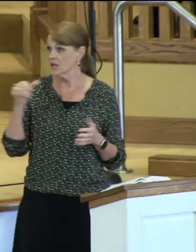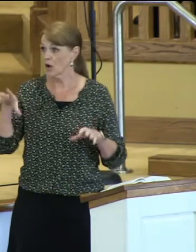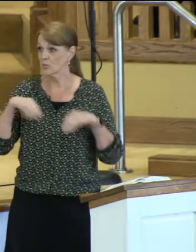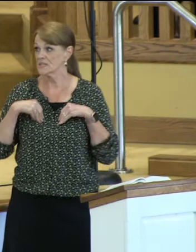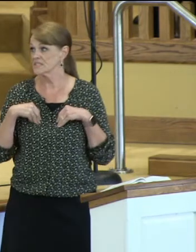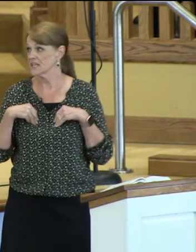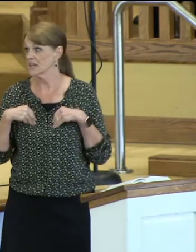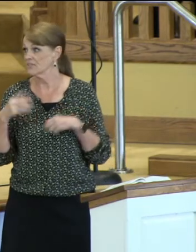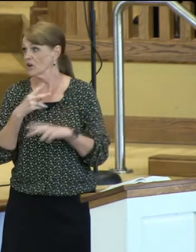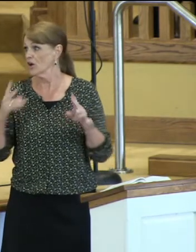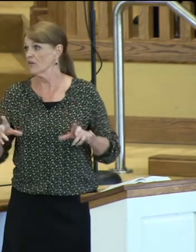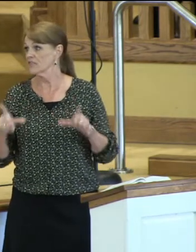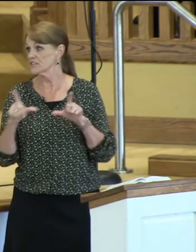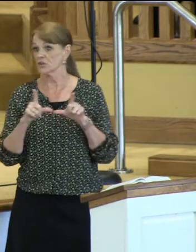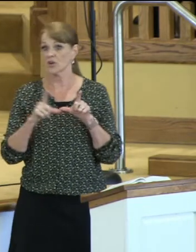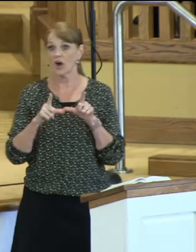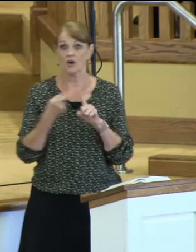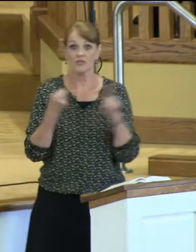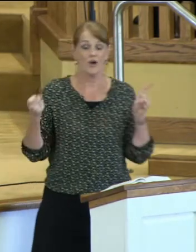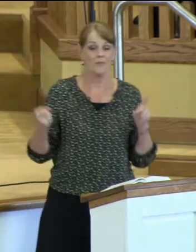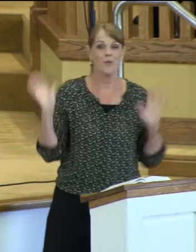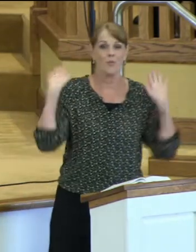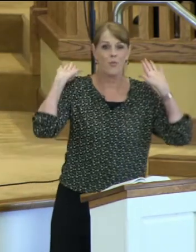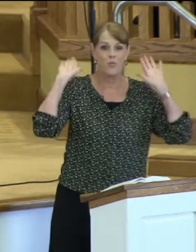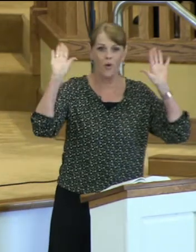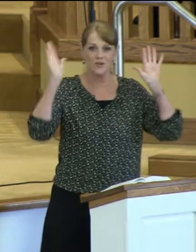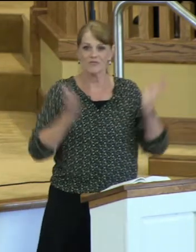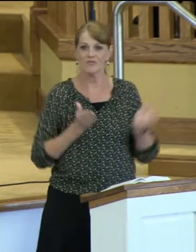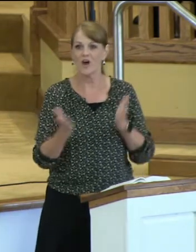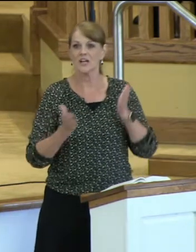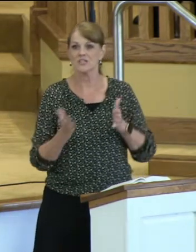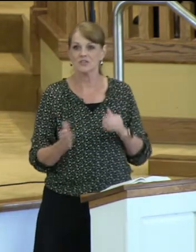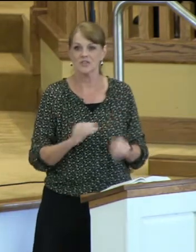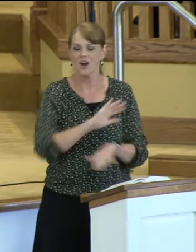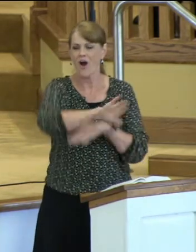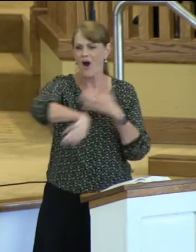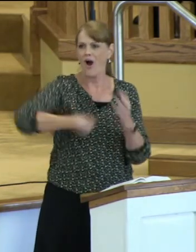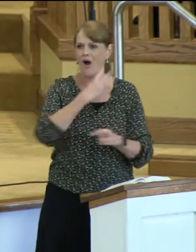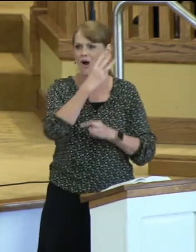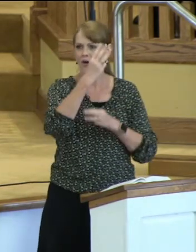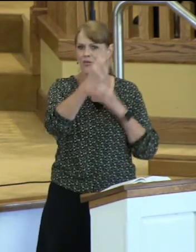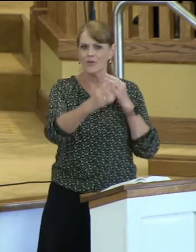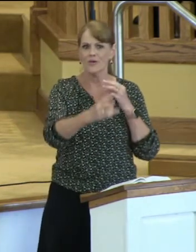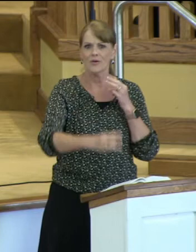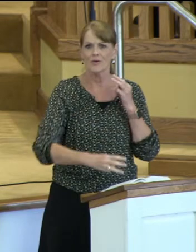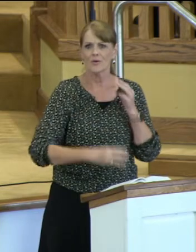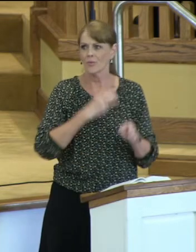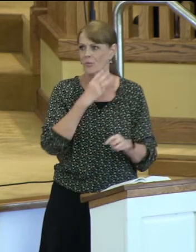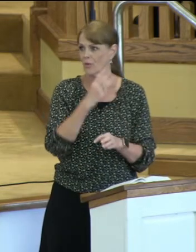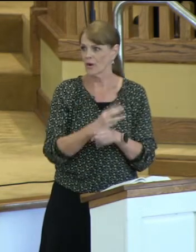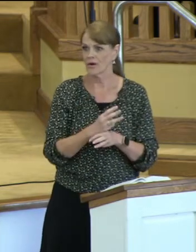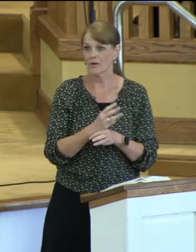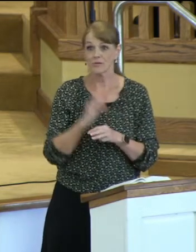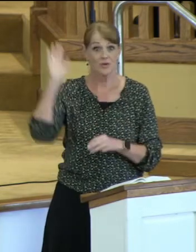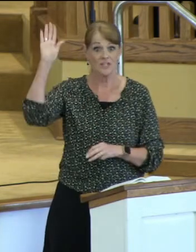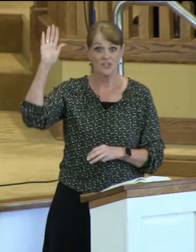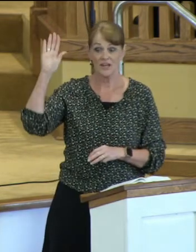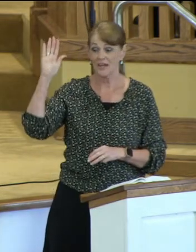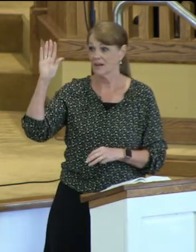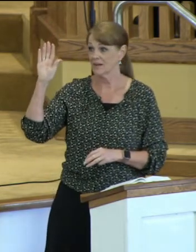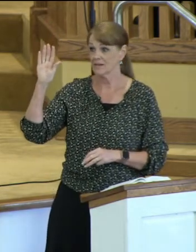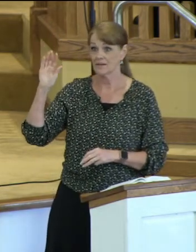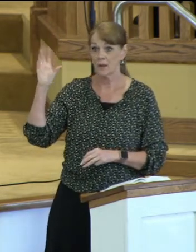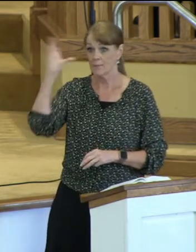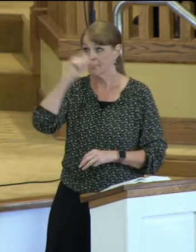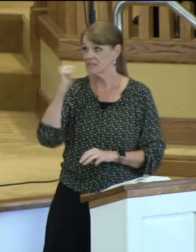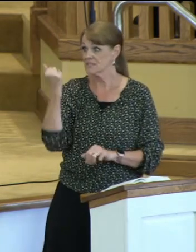our visitor card from our most wonderful ushers in the whole entire world, just raise your hand. We'll not embarrass you, but we'd love to get you a visitor card. Did we miss